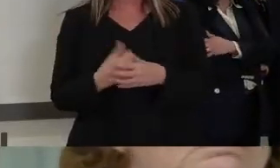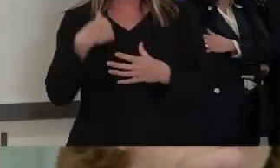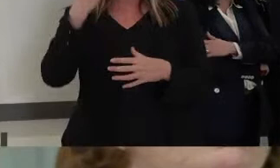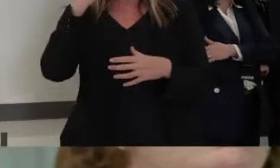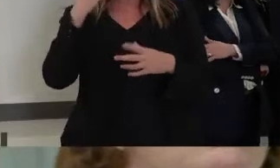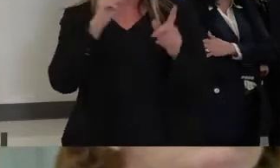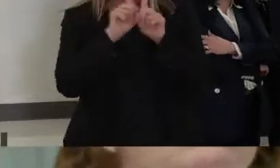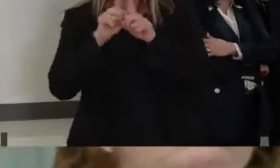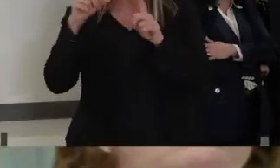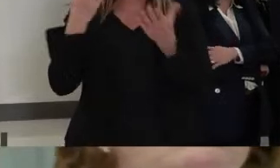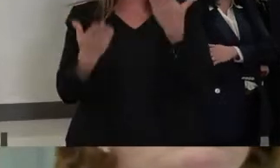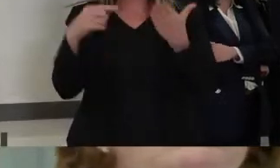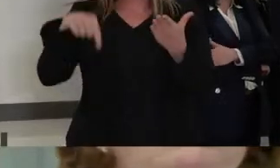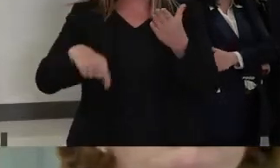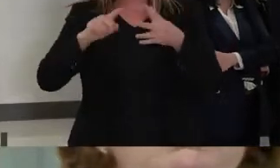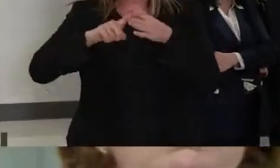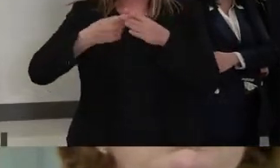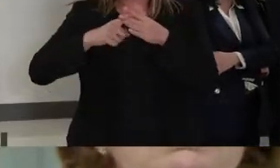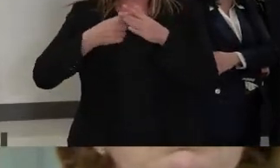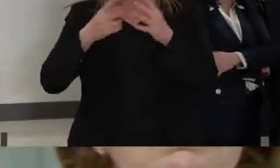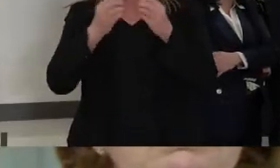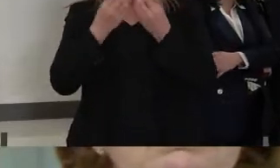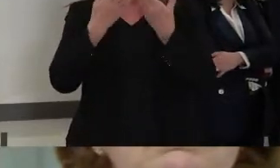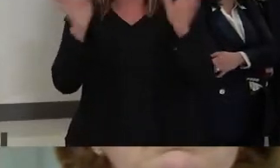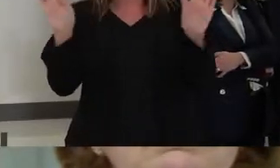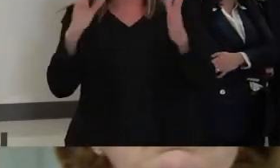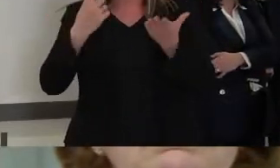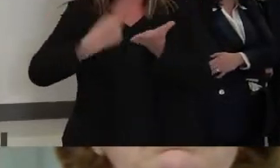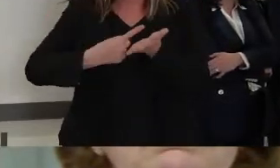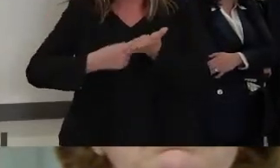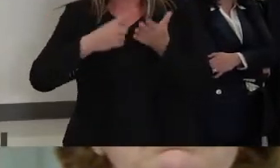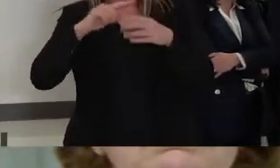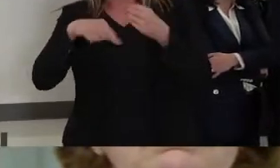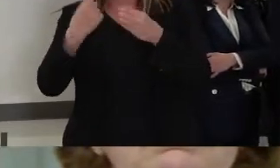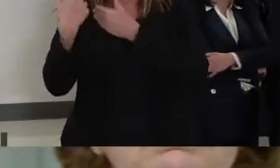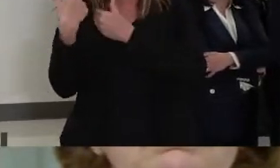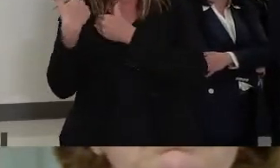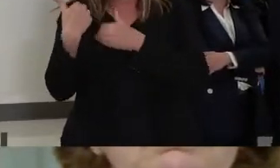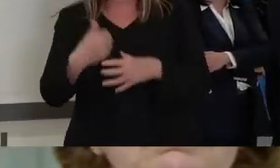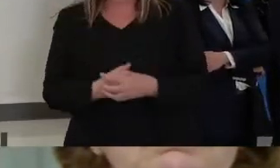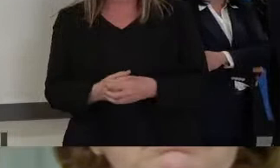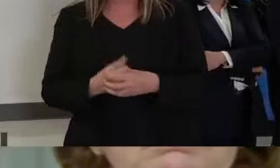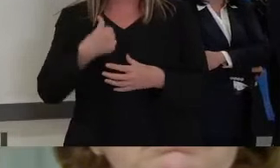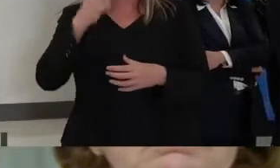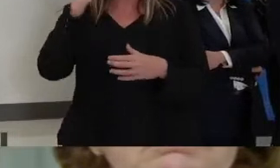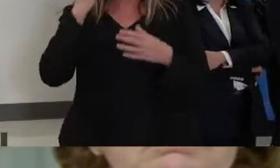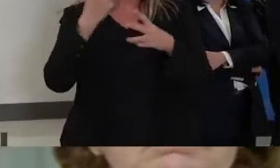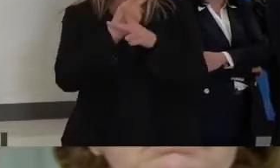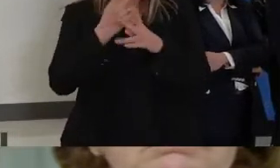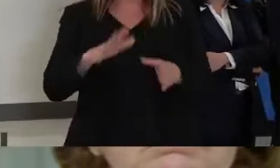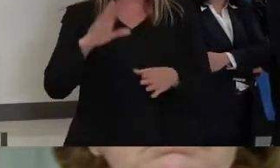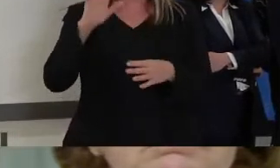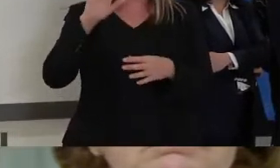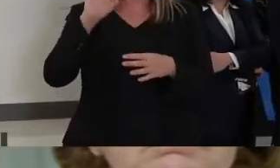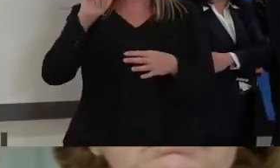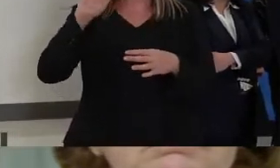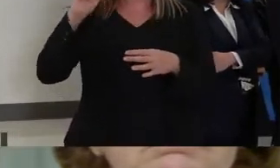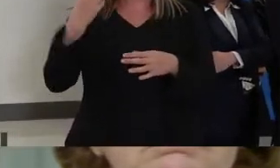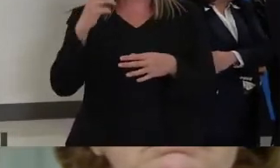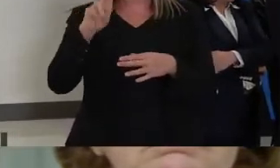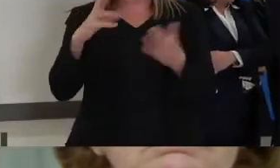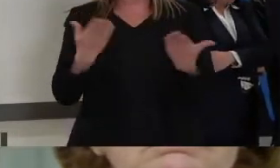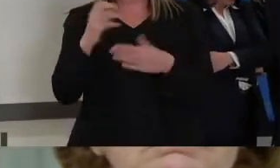the beginning of an even broader conversation about accountability. I know Supervisor Fletcher in San Diego